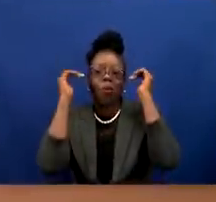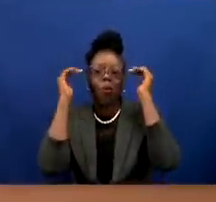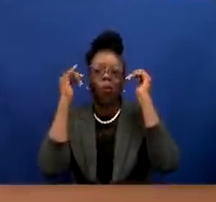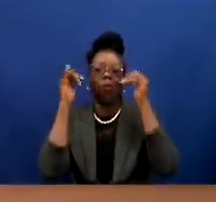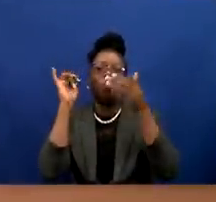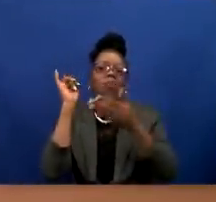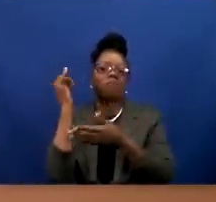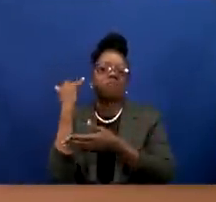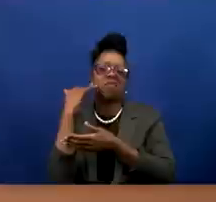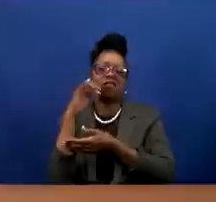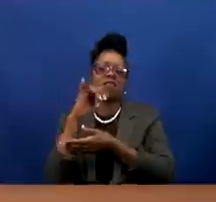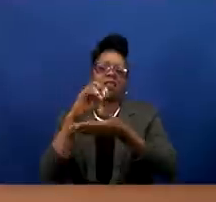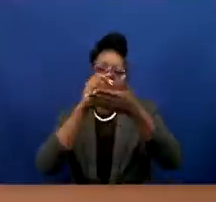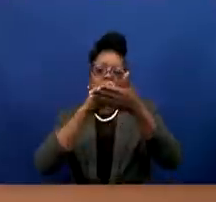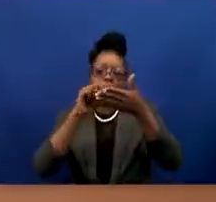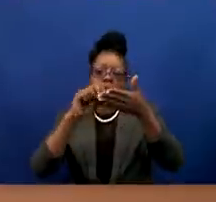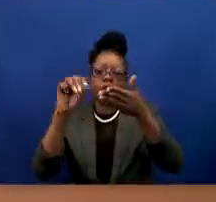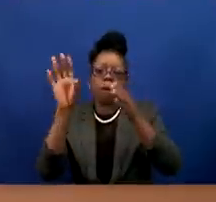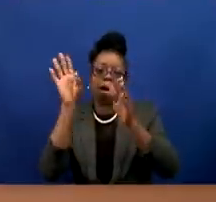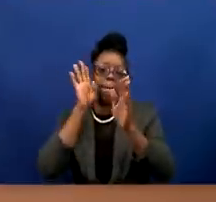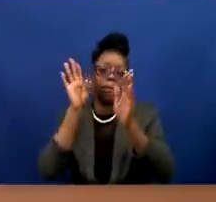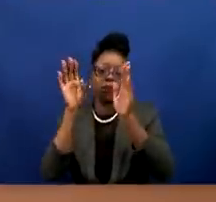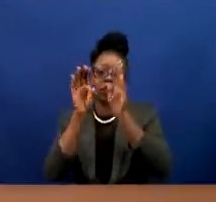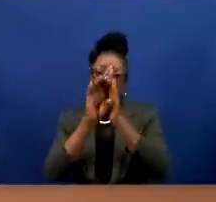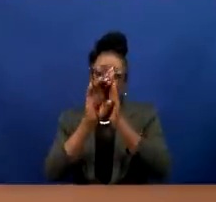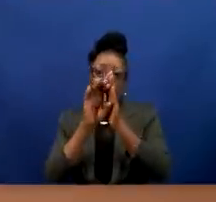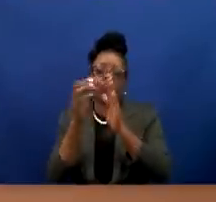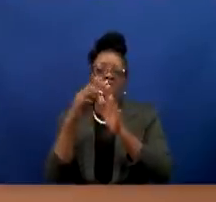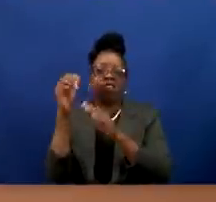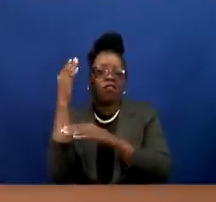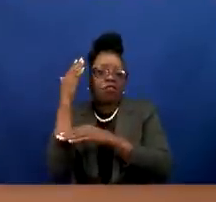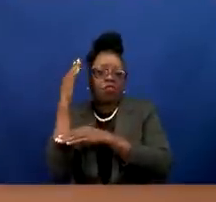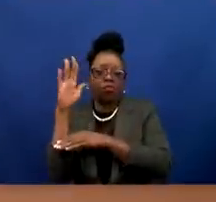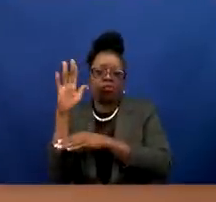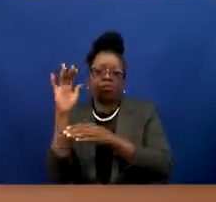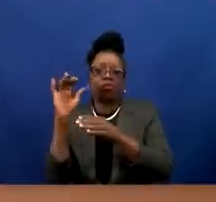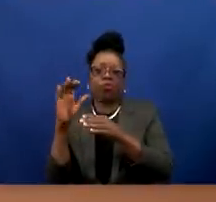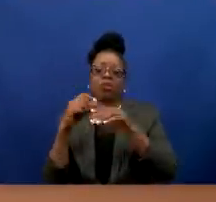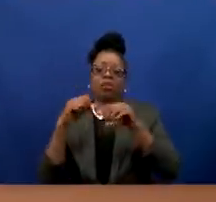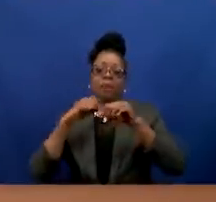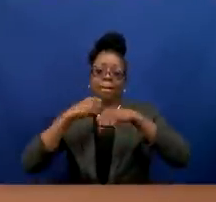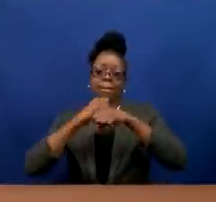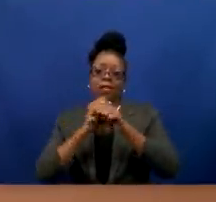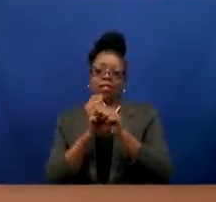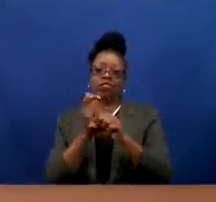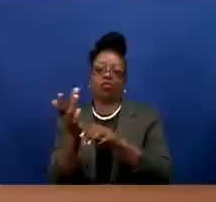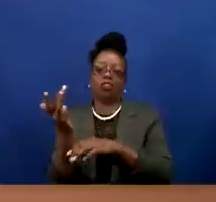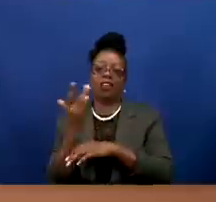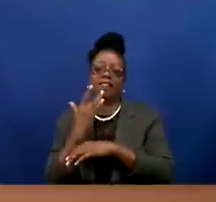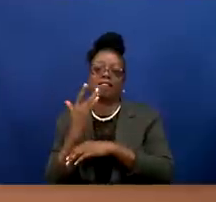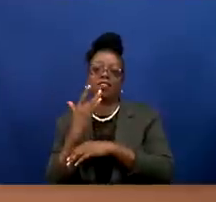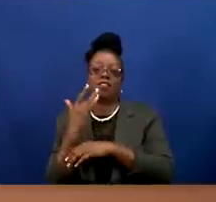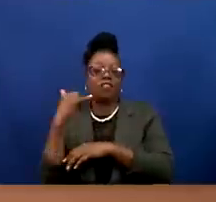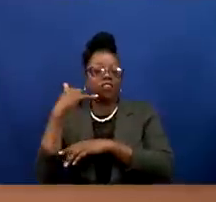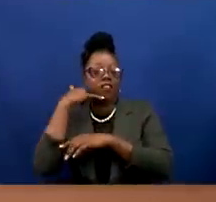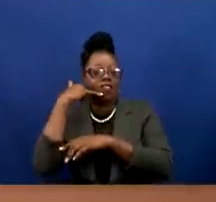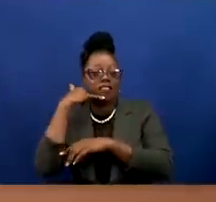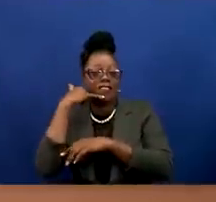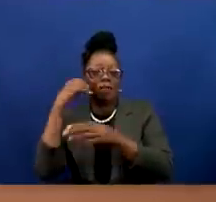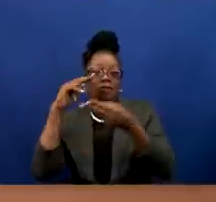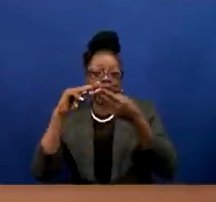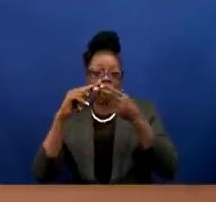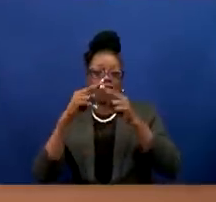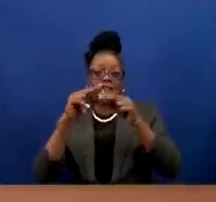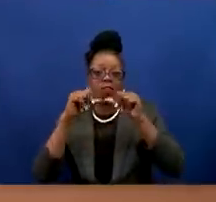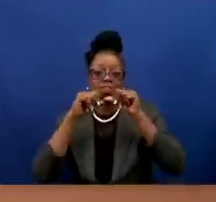if you've not yet jotted it down or taken a picture of it, if you are not familiar with it, and you've not put it in your favorites, so you can just dial in quickly every